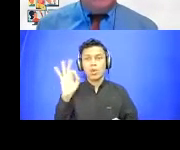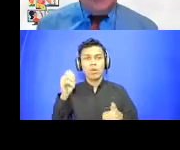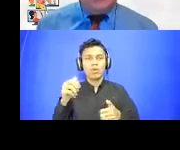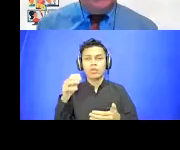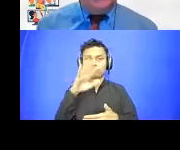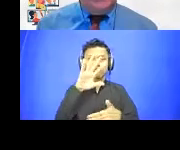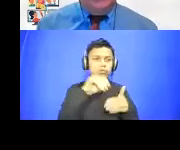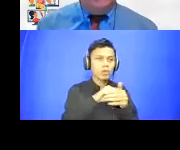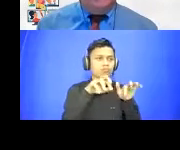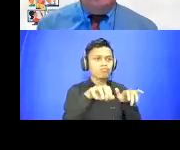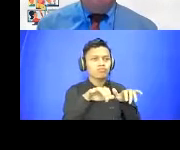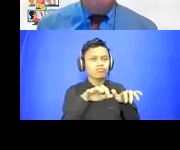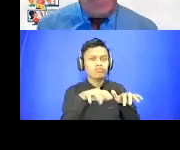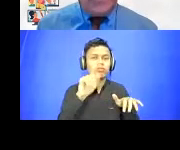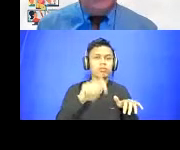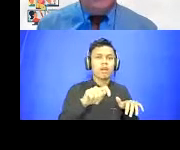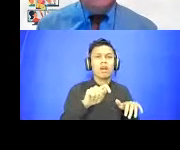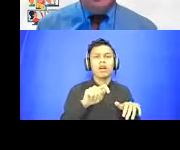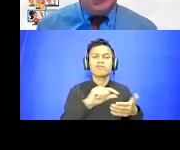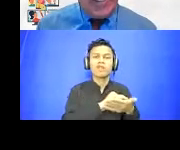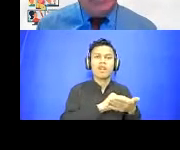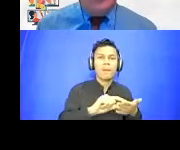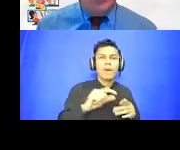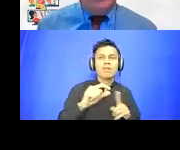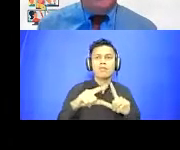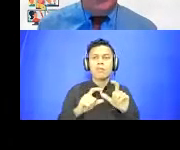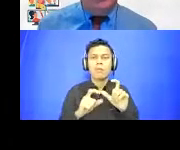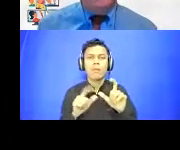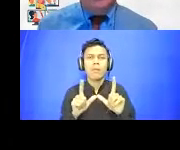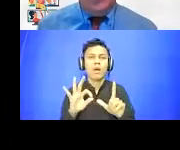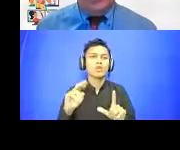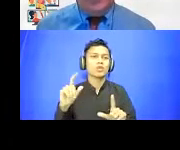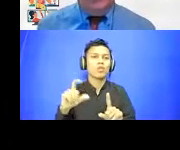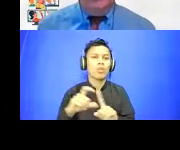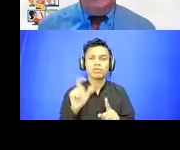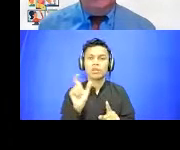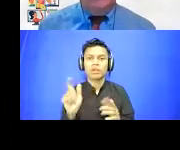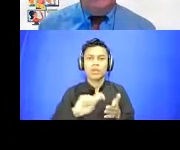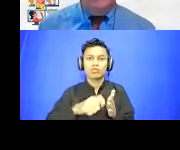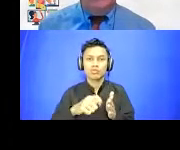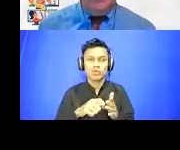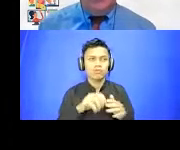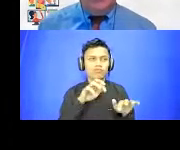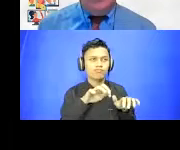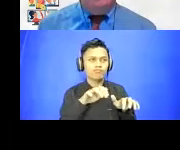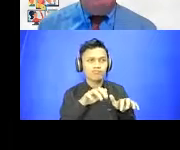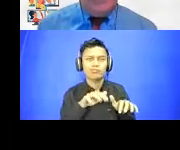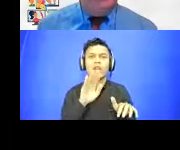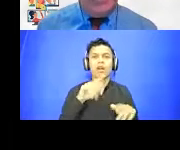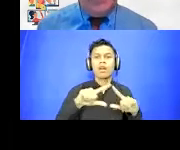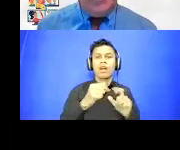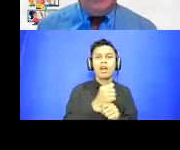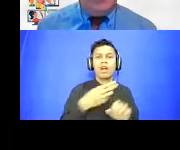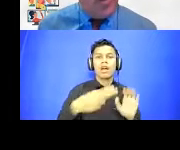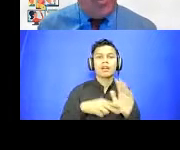and the agency must share the worker's notes with the client in many,